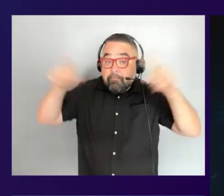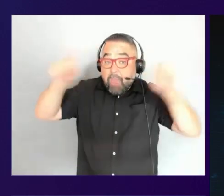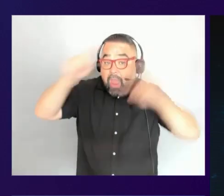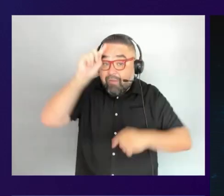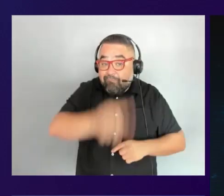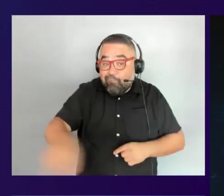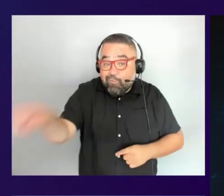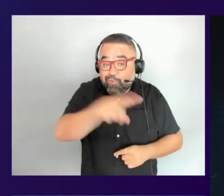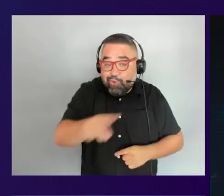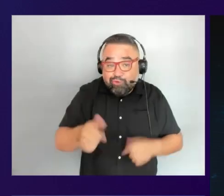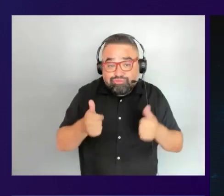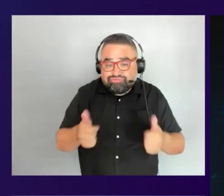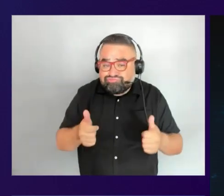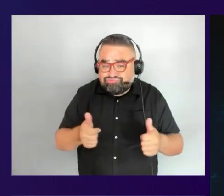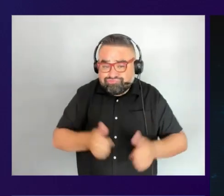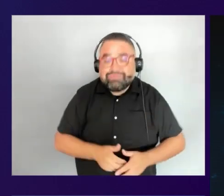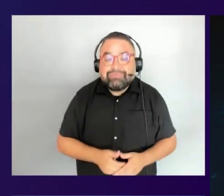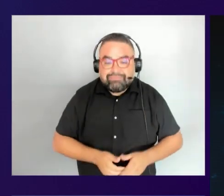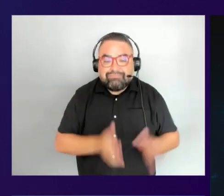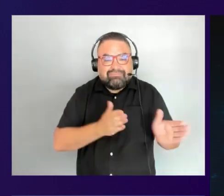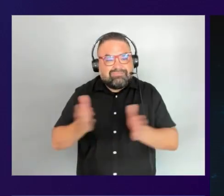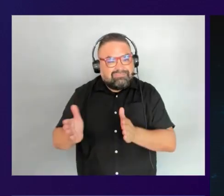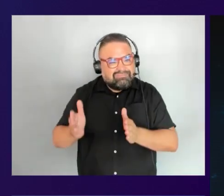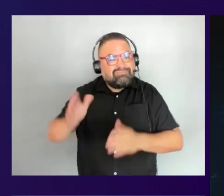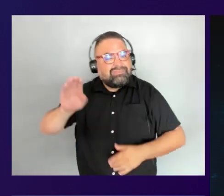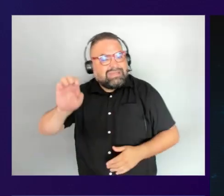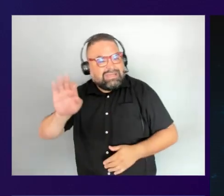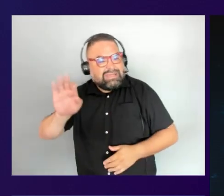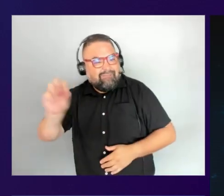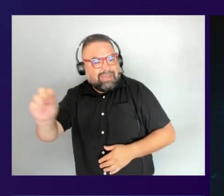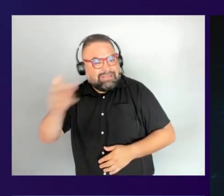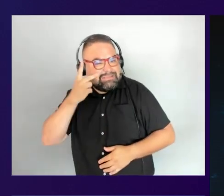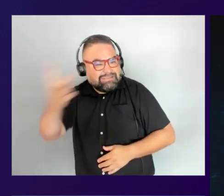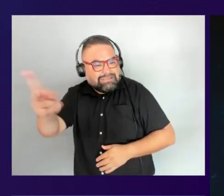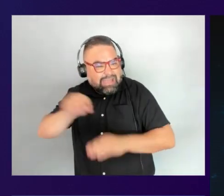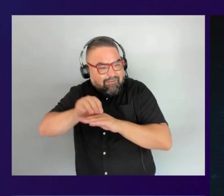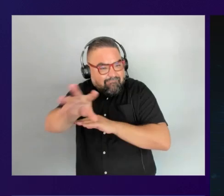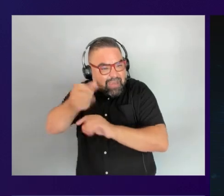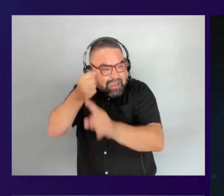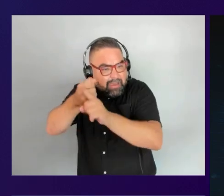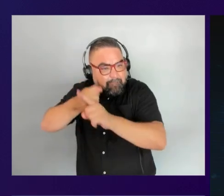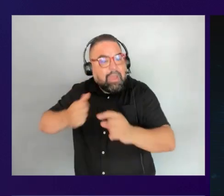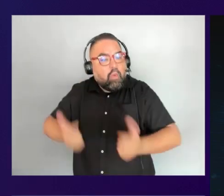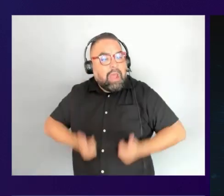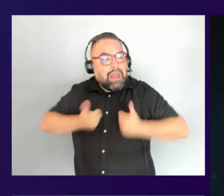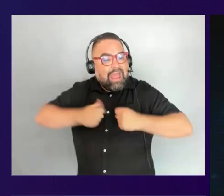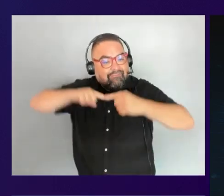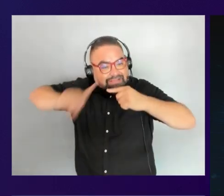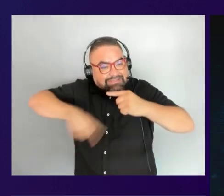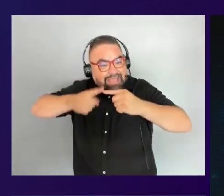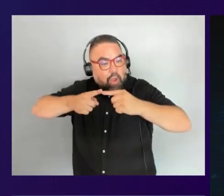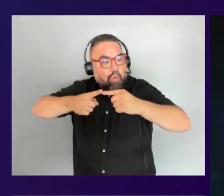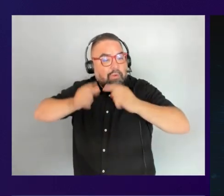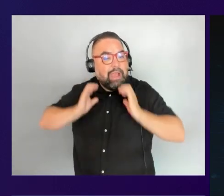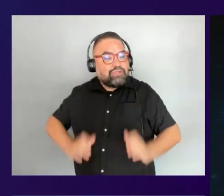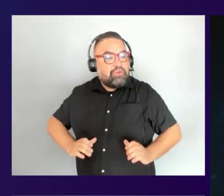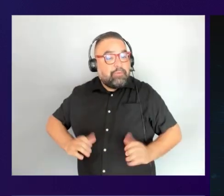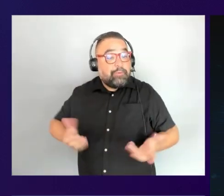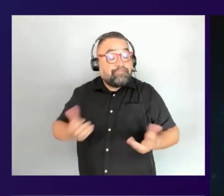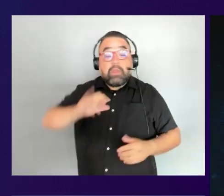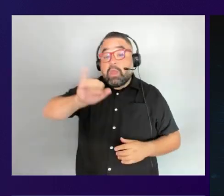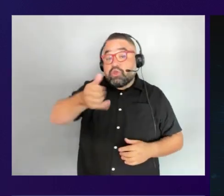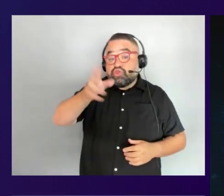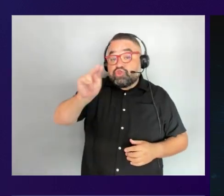Let's take a look at how Amazon EFS impacted one of our life sciences customers. Johnson & Johnson built a data